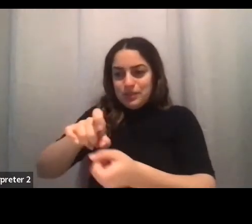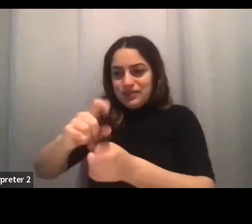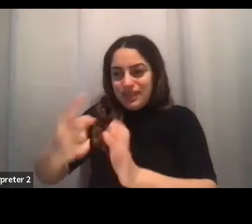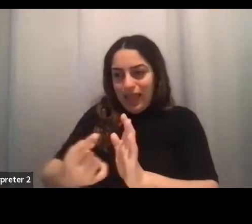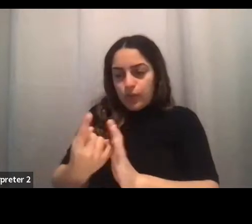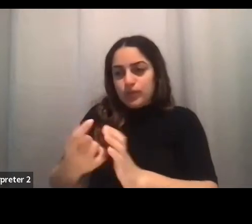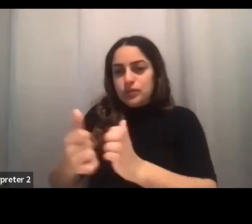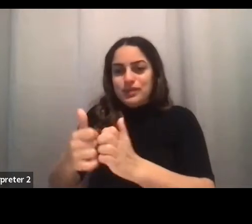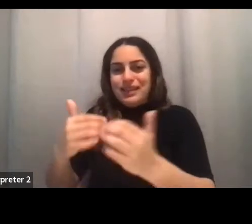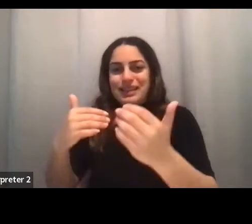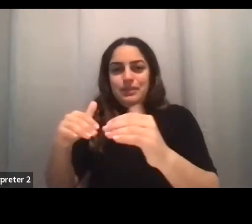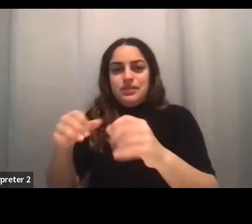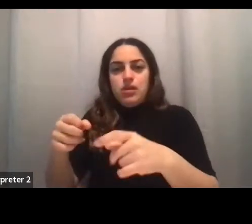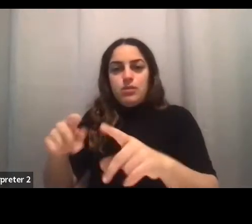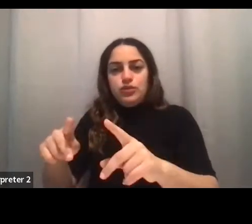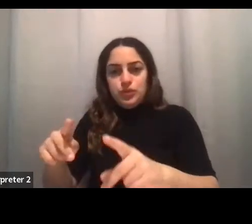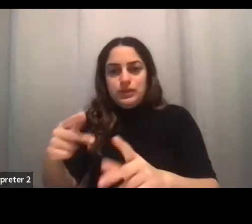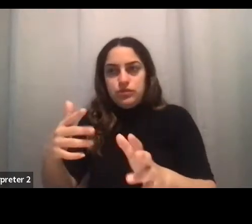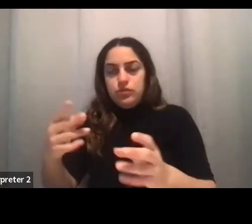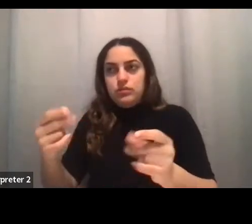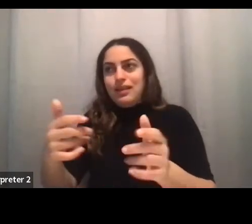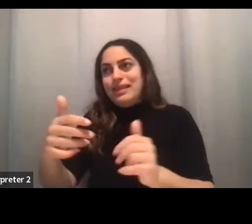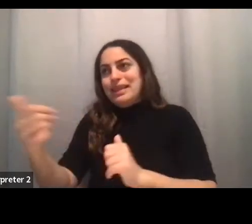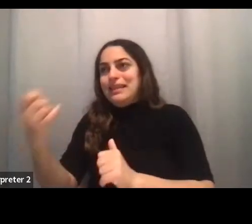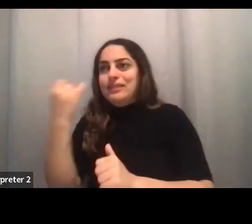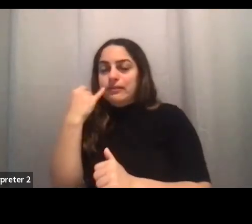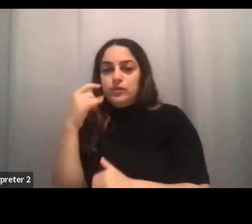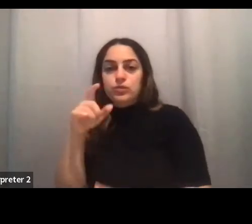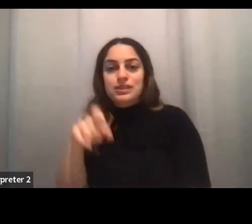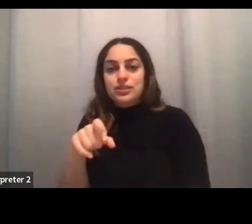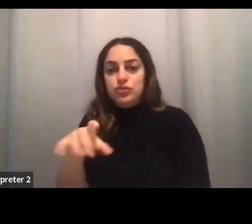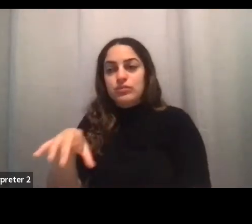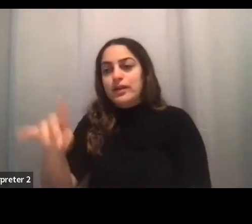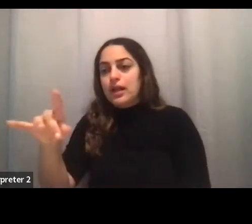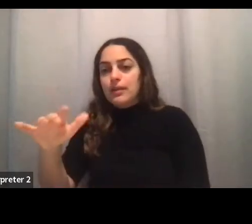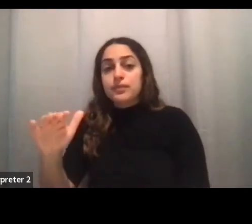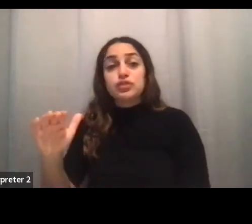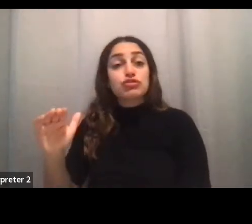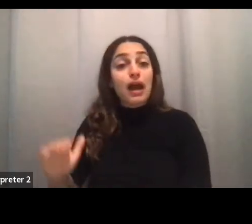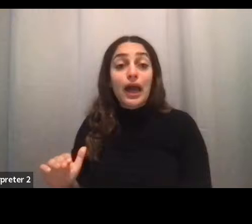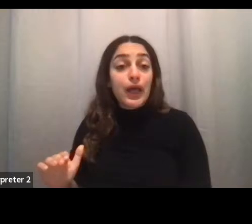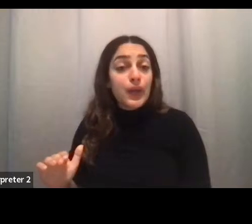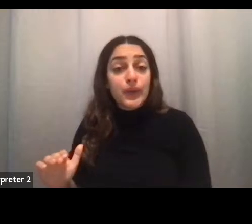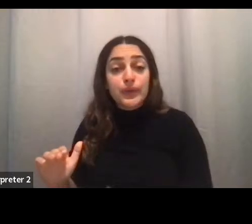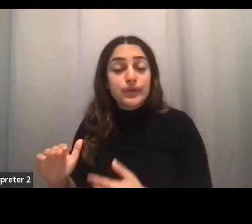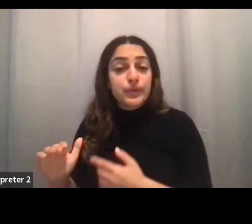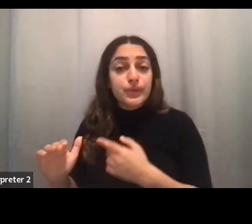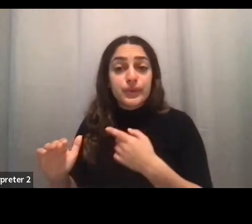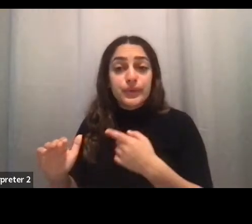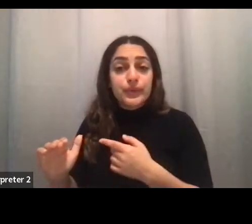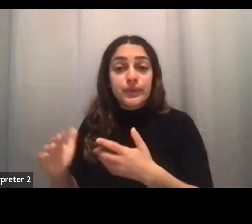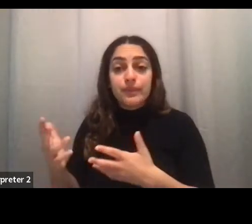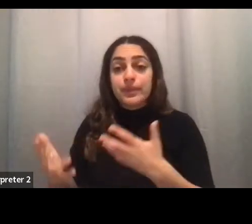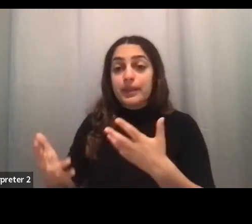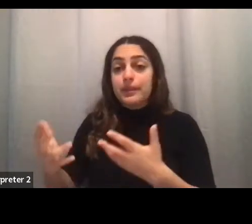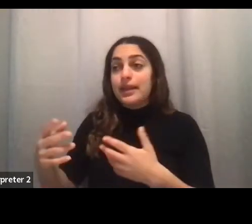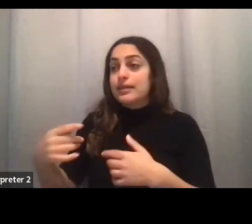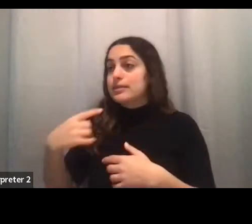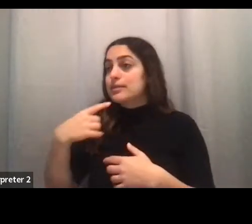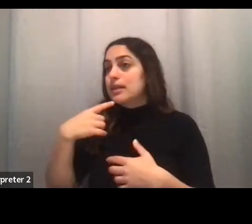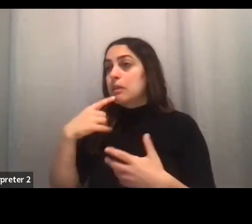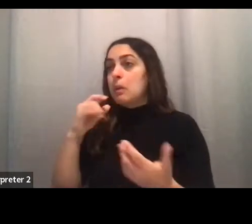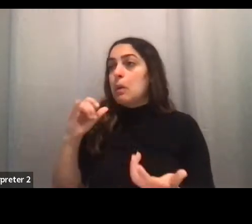opportunity to leave suddenly if you have to pick up a child who's suddenly told that the school is closing or the